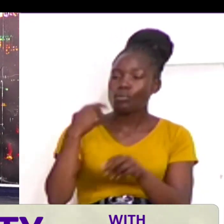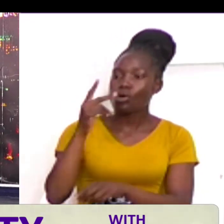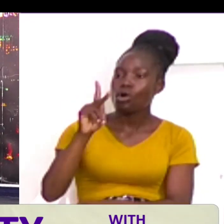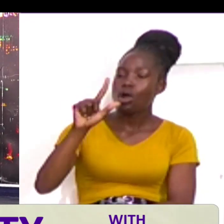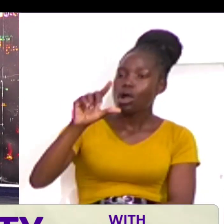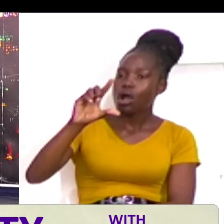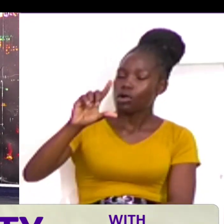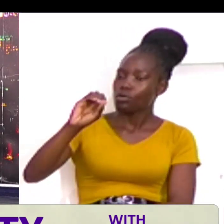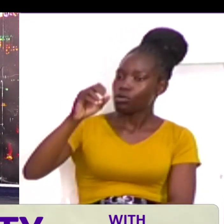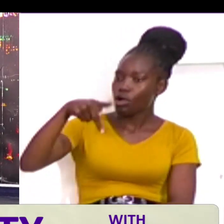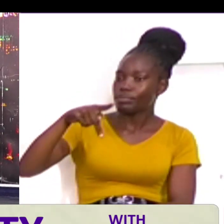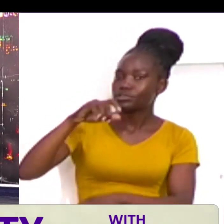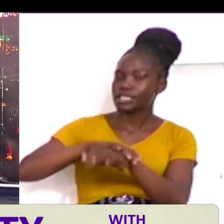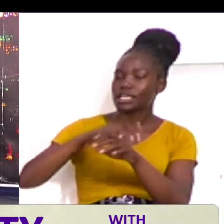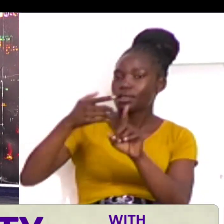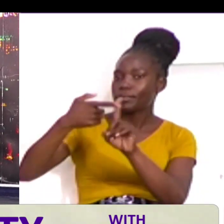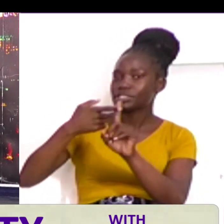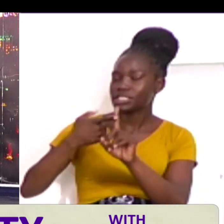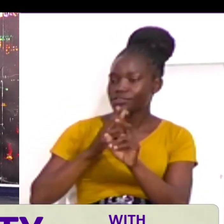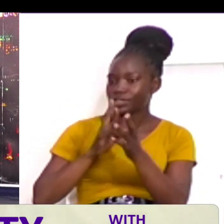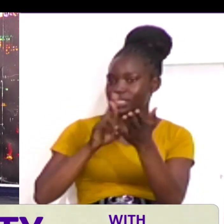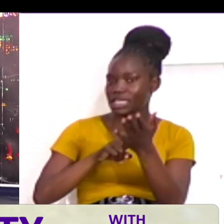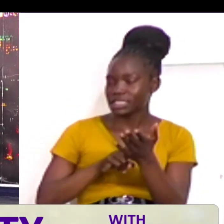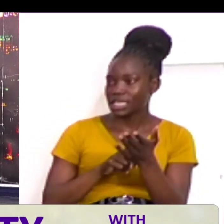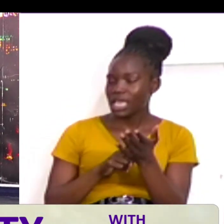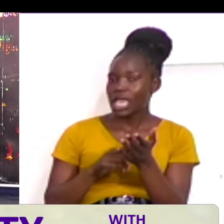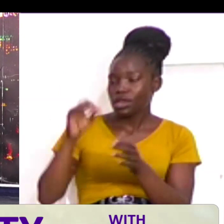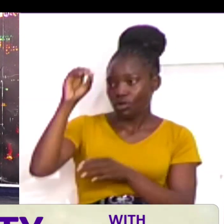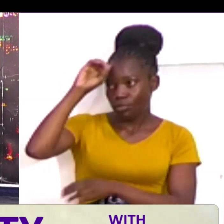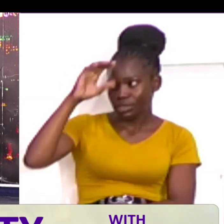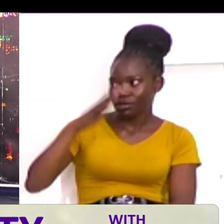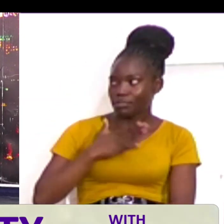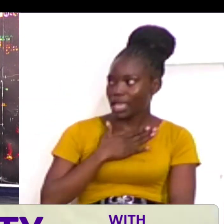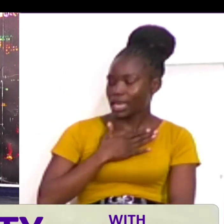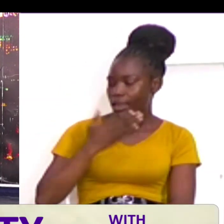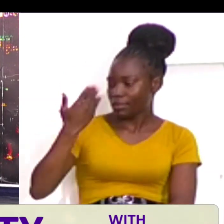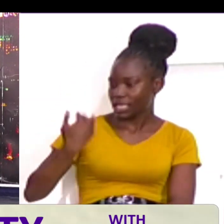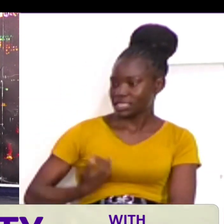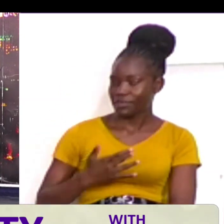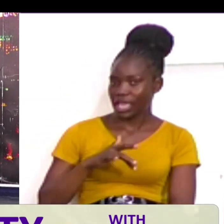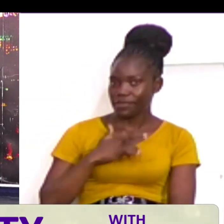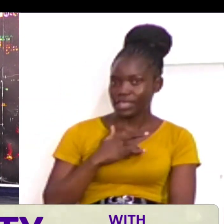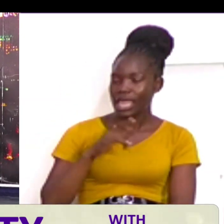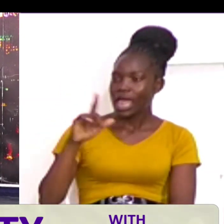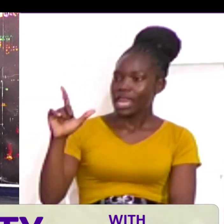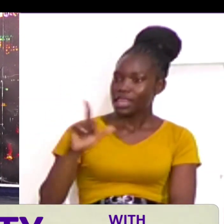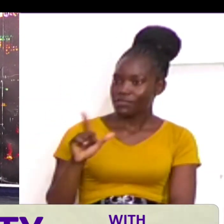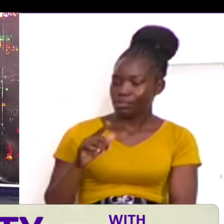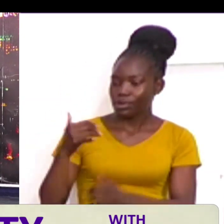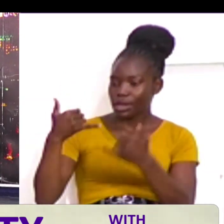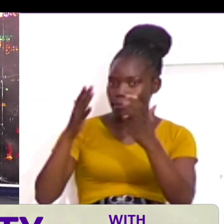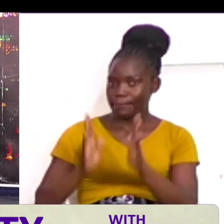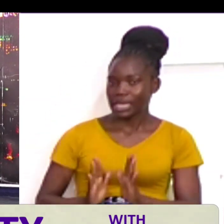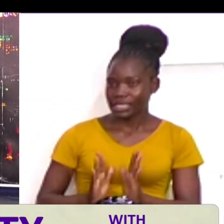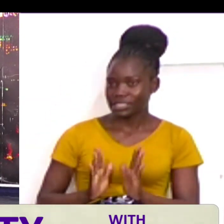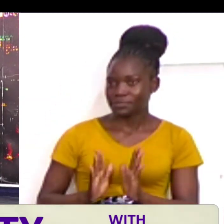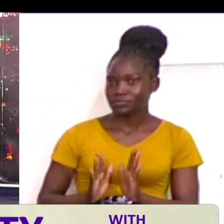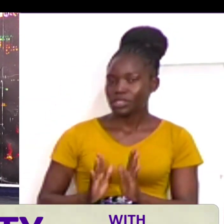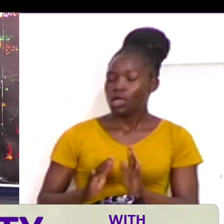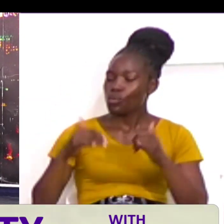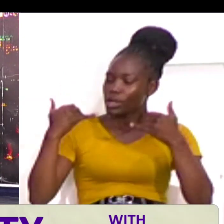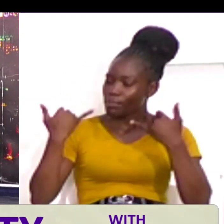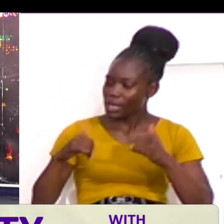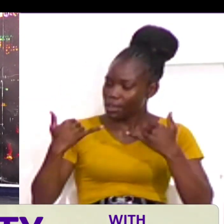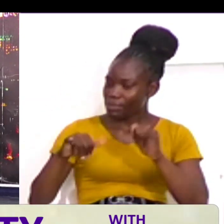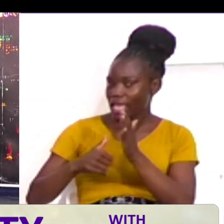as getting positive results for Liverpool is concerned. And just my opinion, I feel Liverpool players are going to go all out